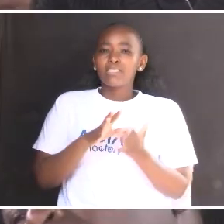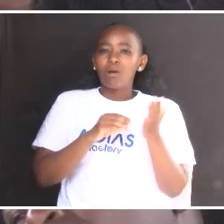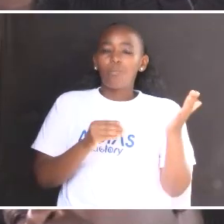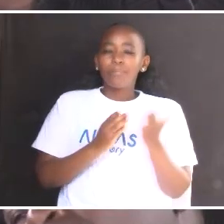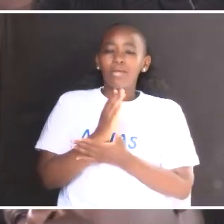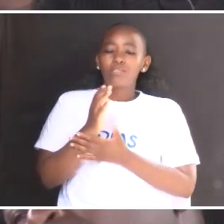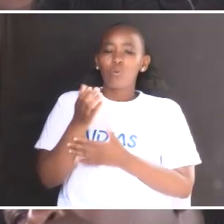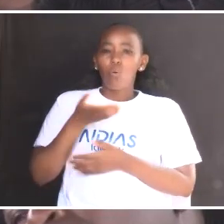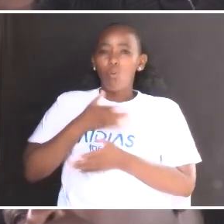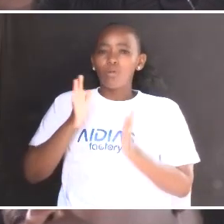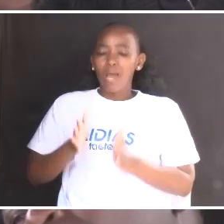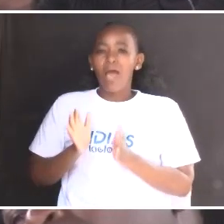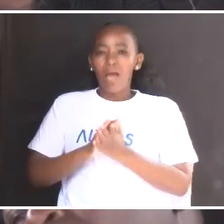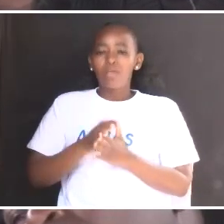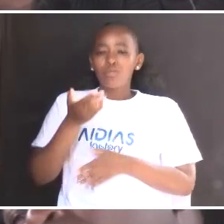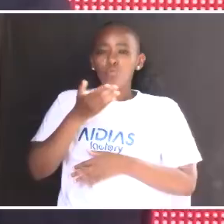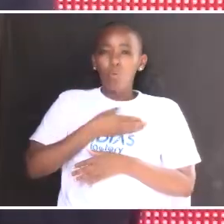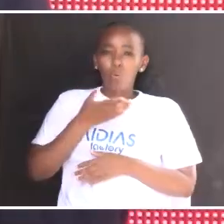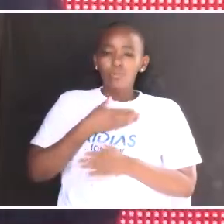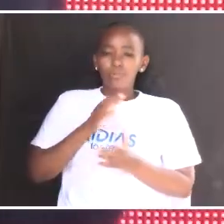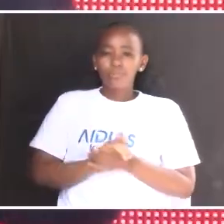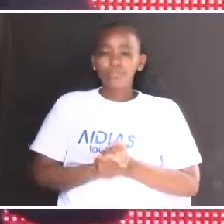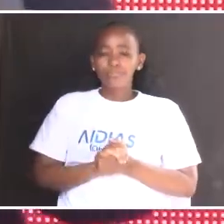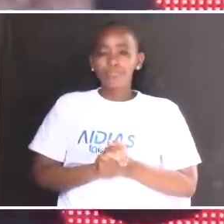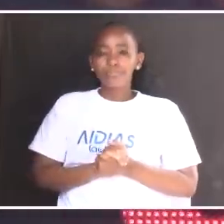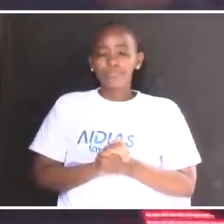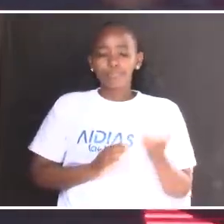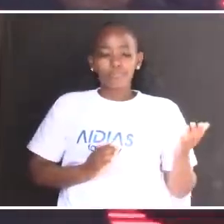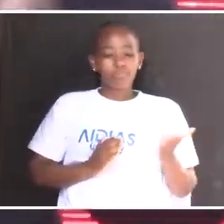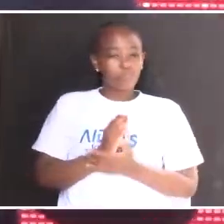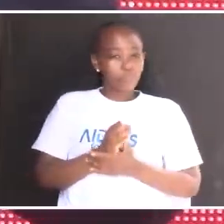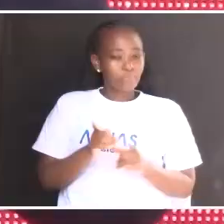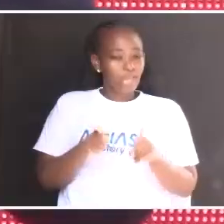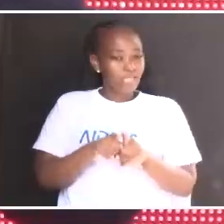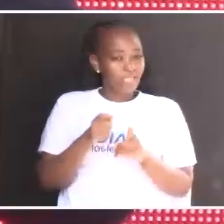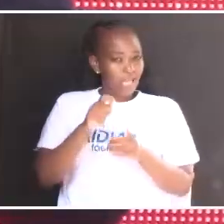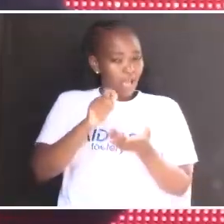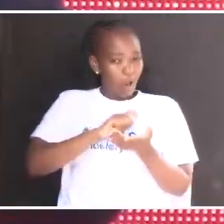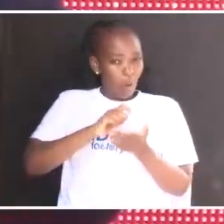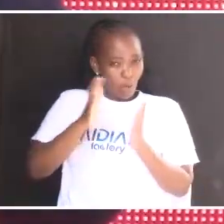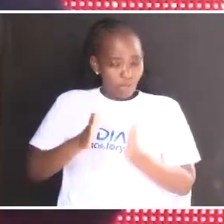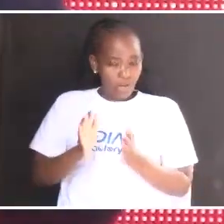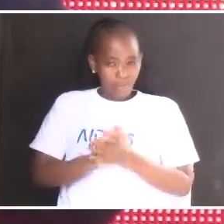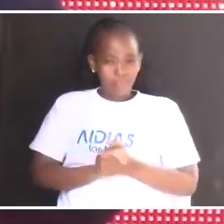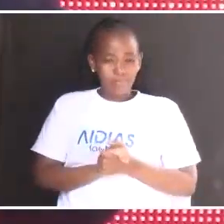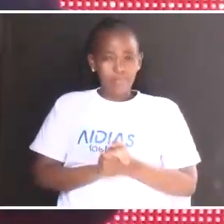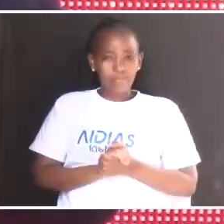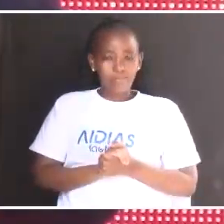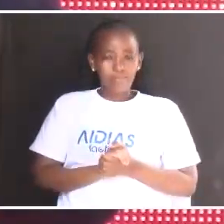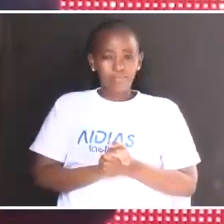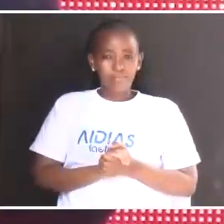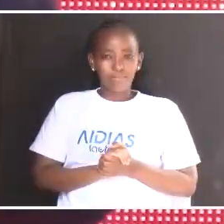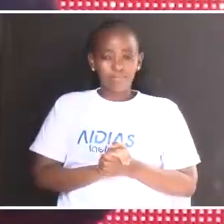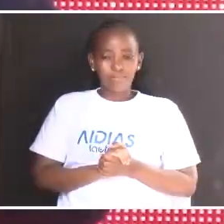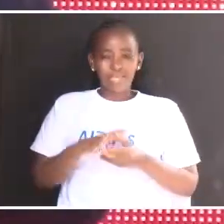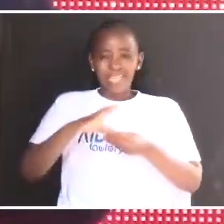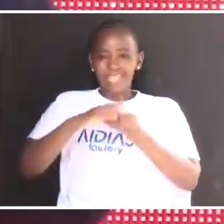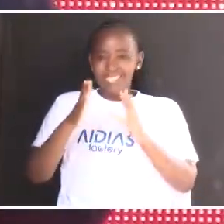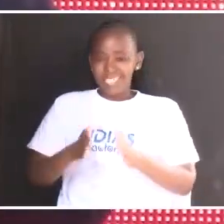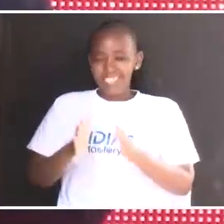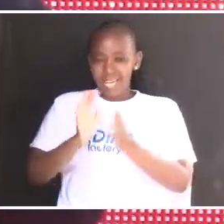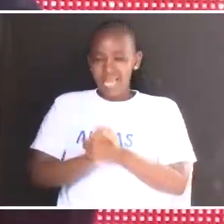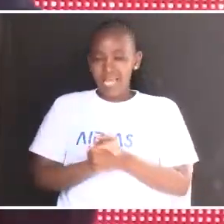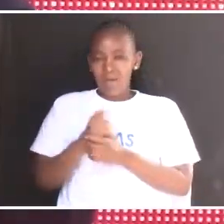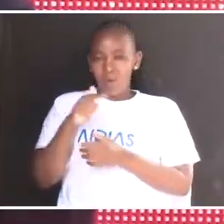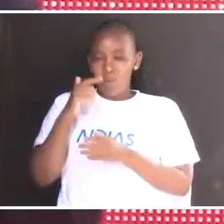owner, you own the right as the author. So the bottom line is that the creator, when